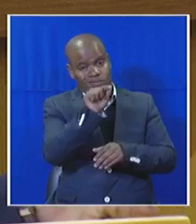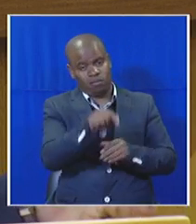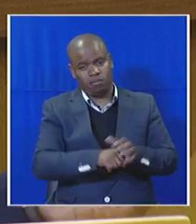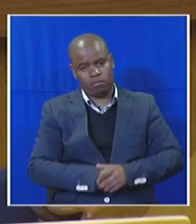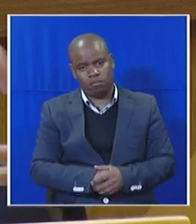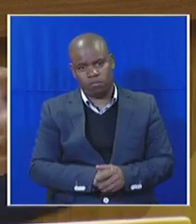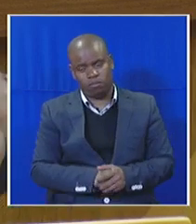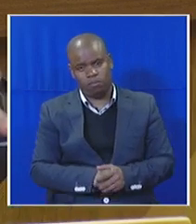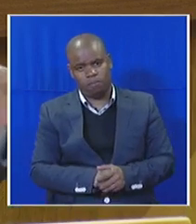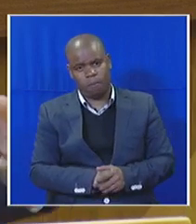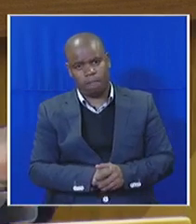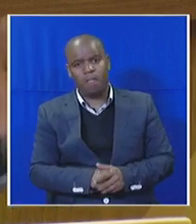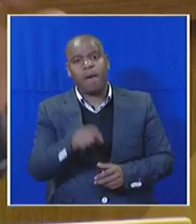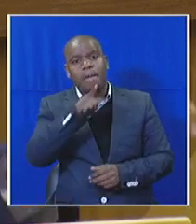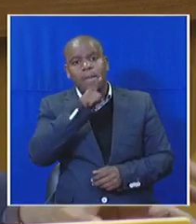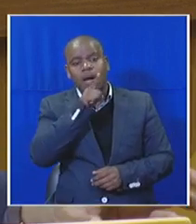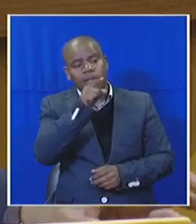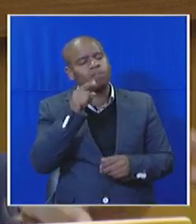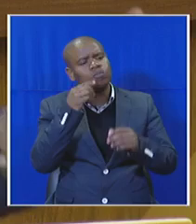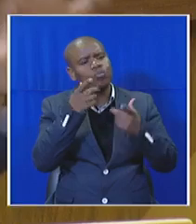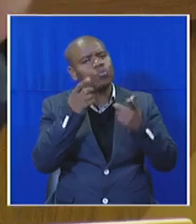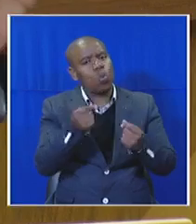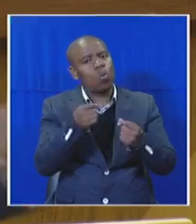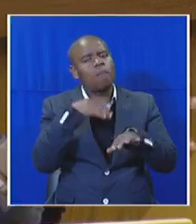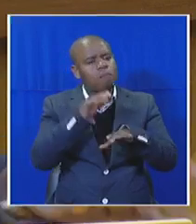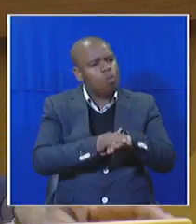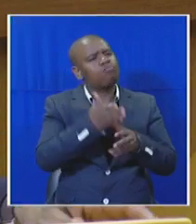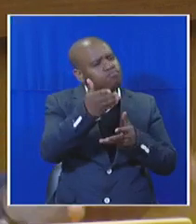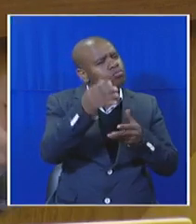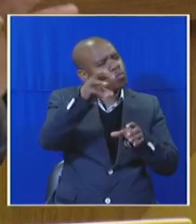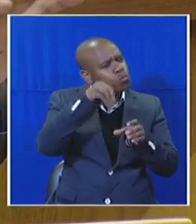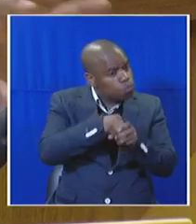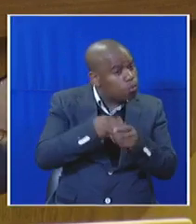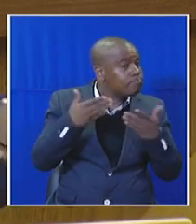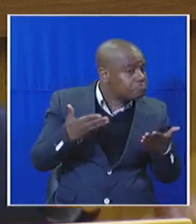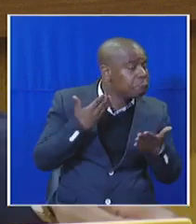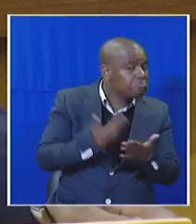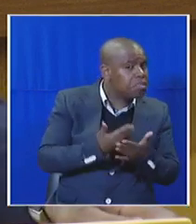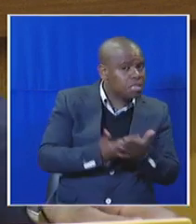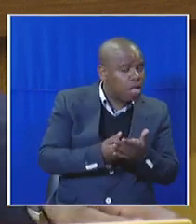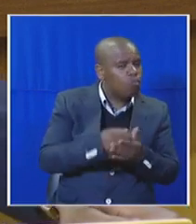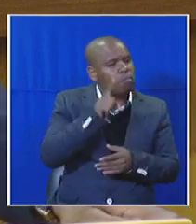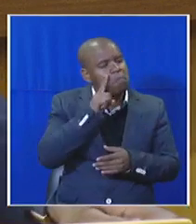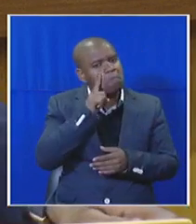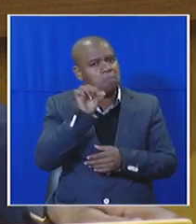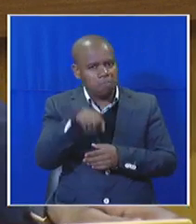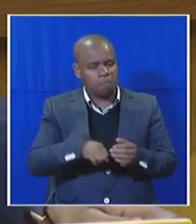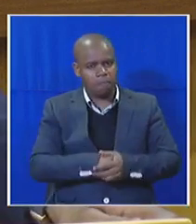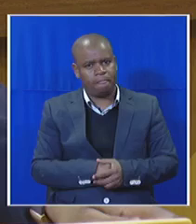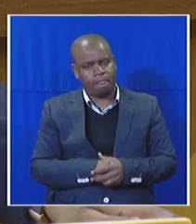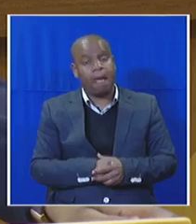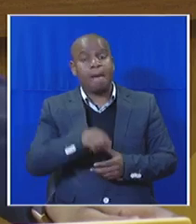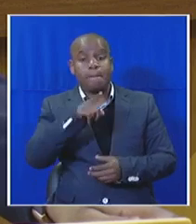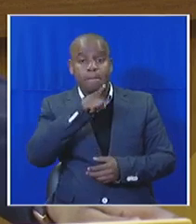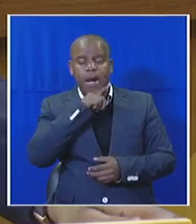we look at what they do, where they can do, where they feel they can do it. But of course,